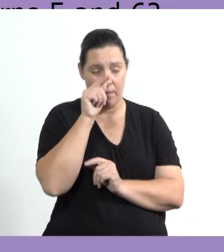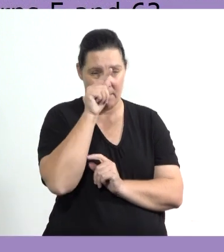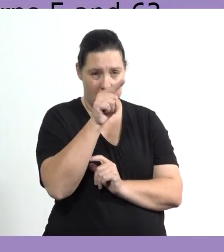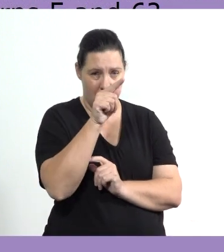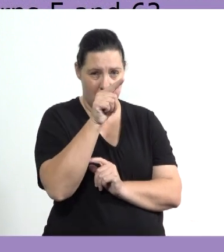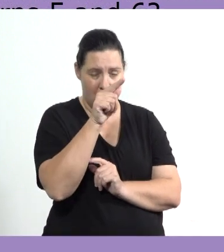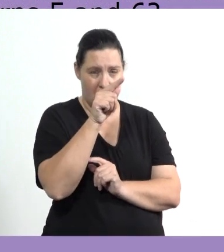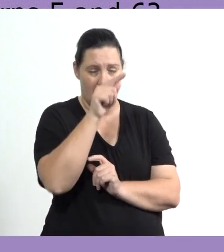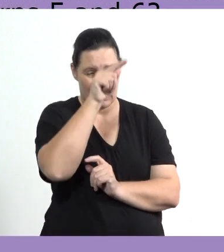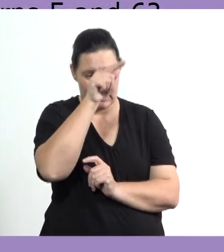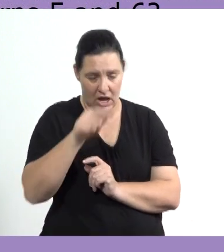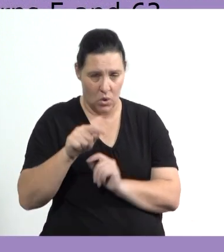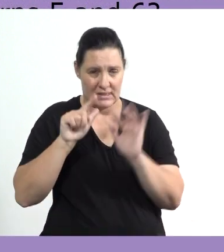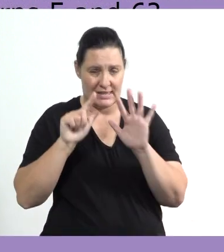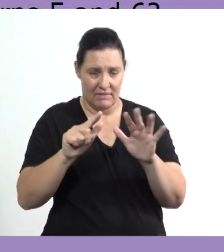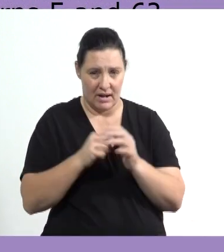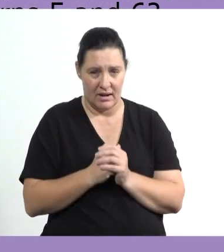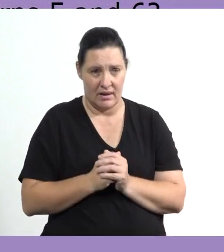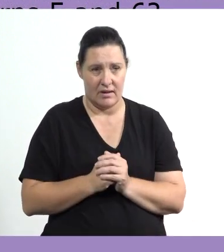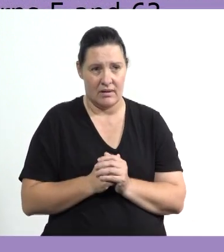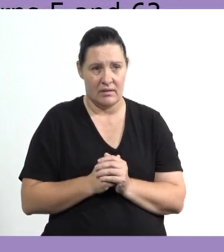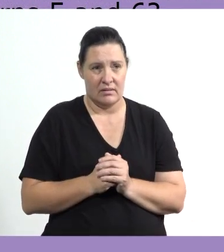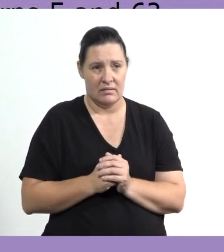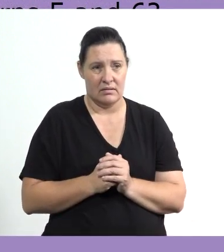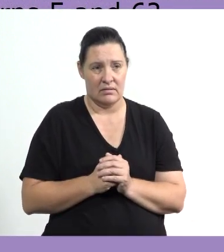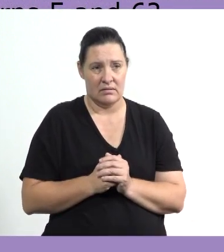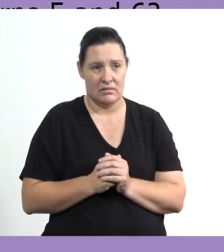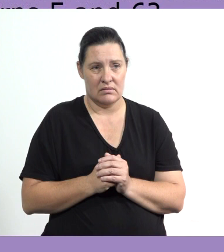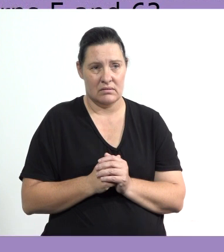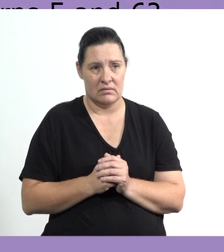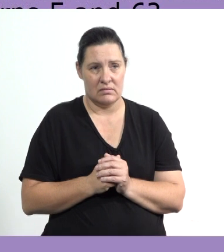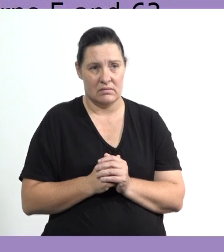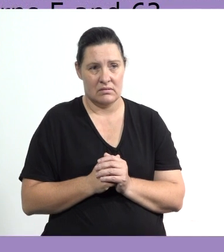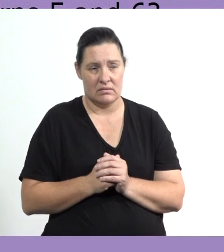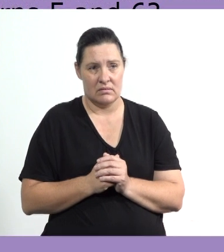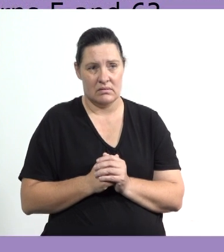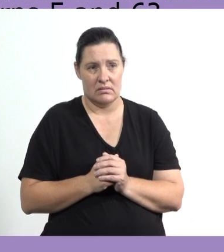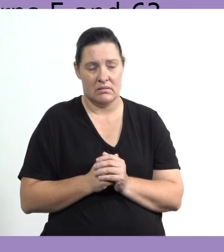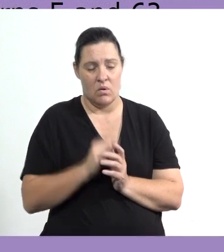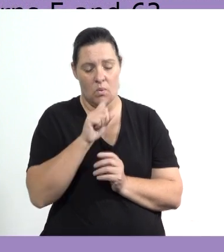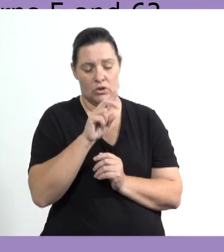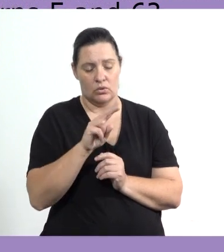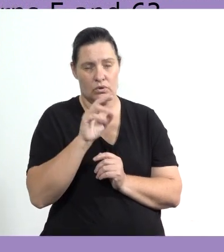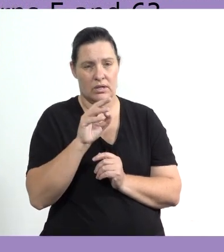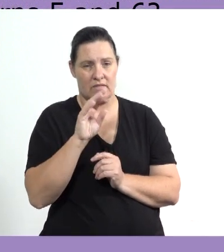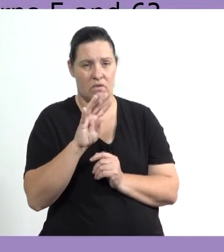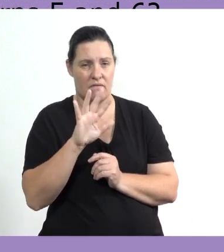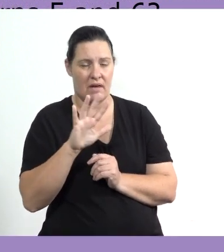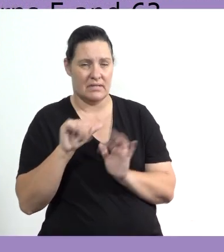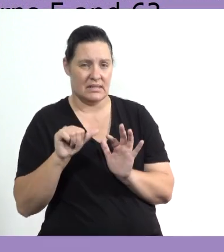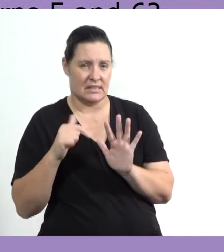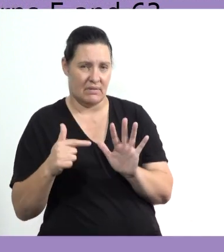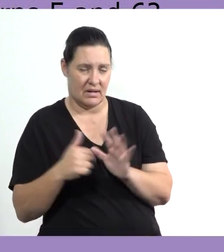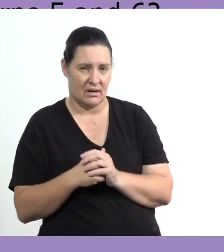from that circle there, I'm going to move 7 down, and that is 1, 2, 3, 4,